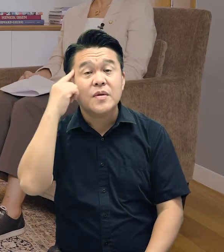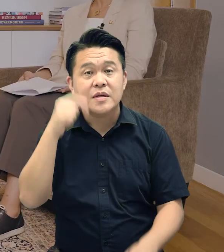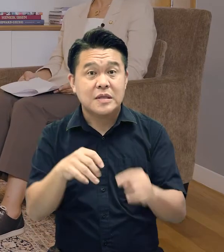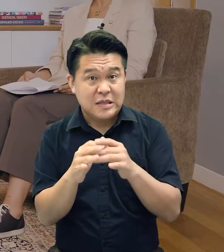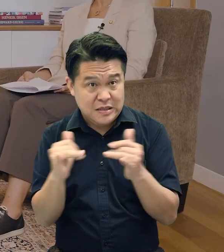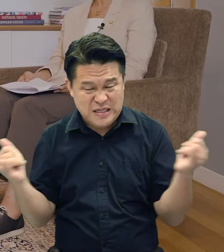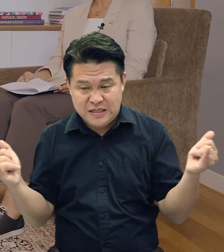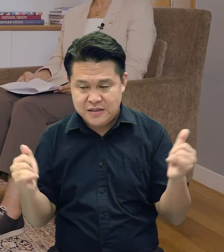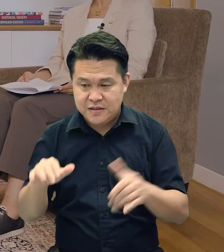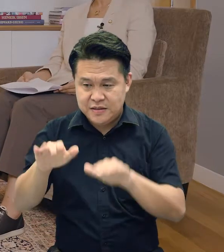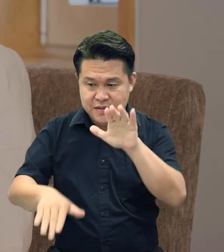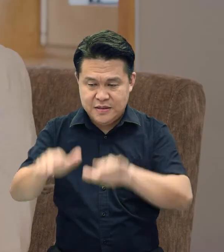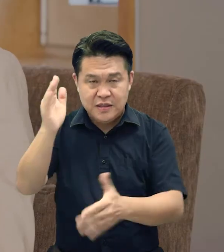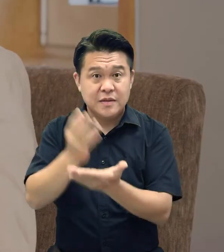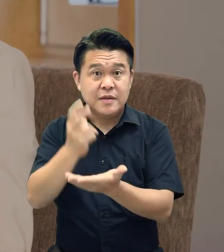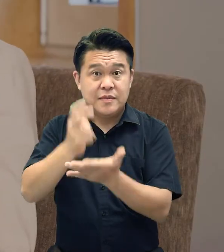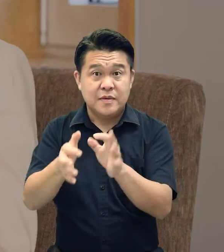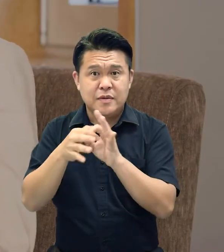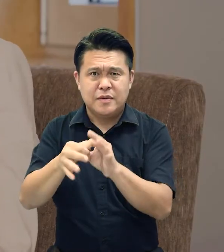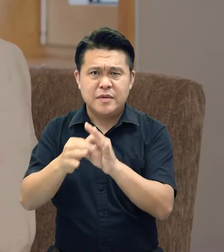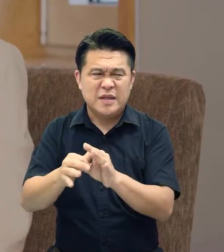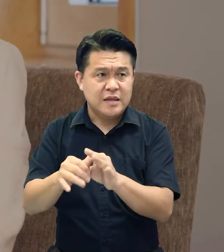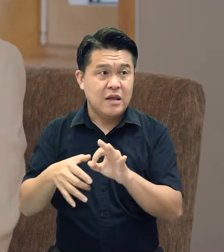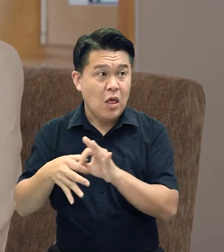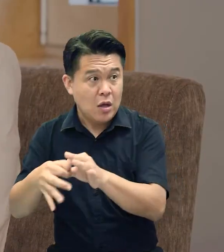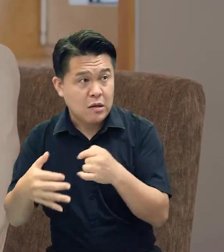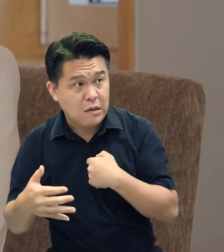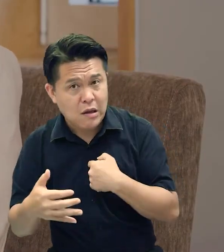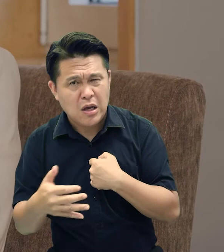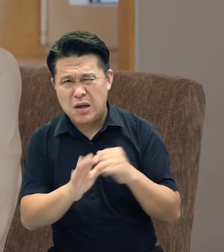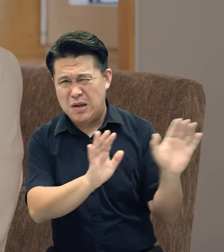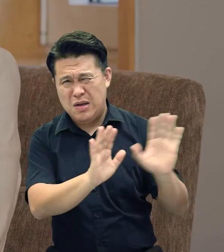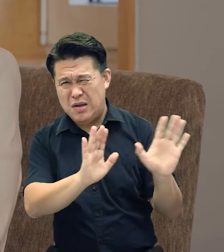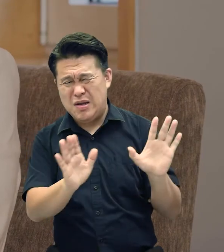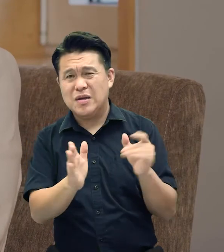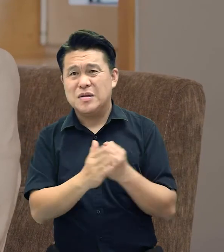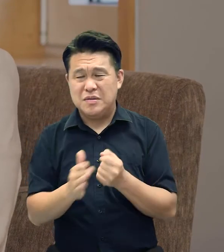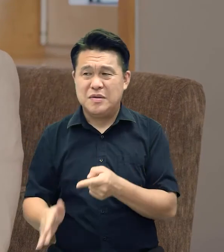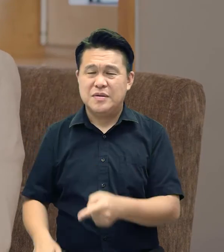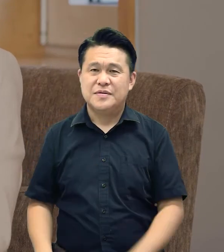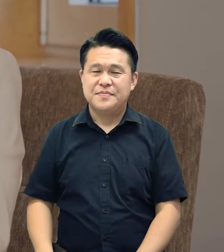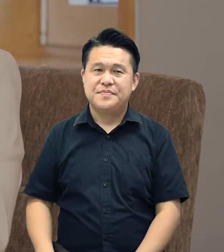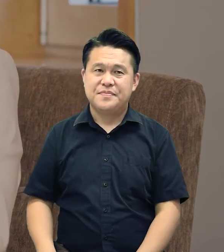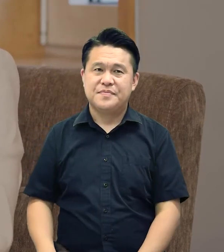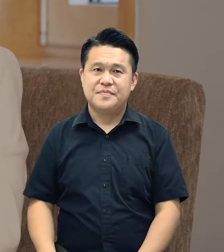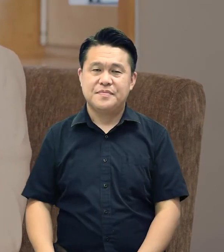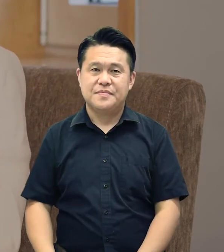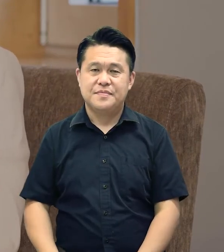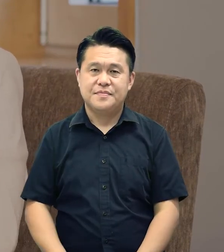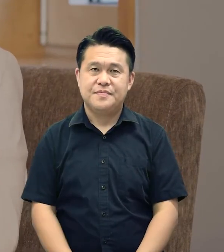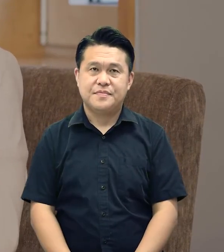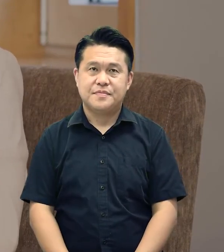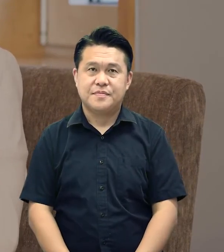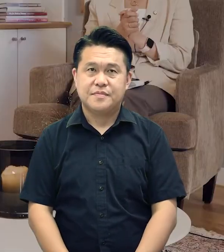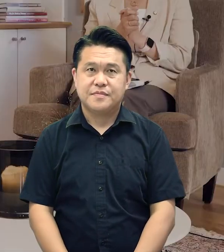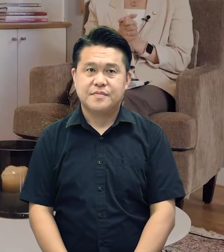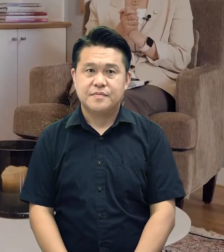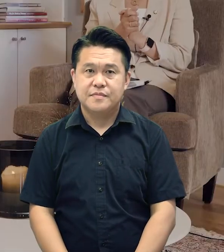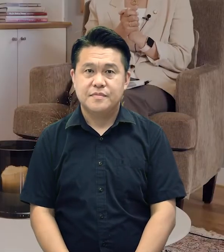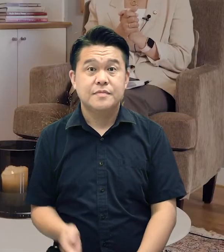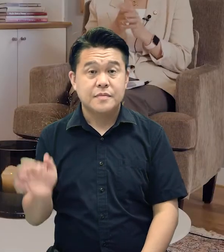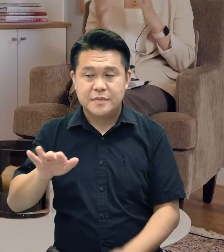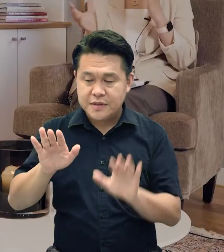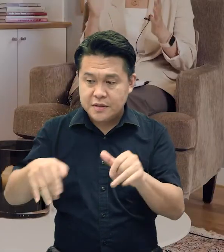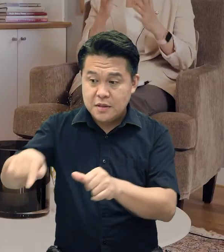most politicians are still very much afraid of being involved in this debate.